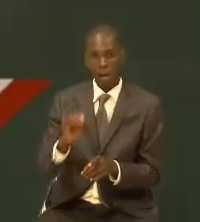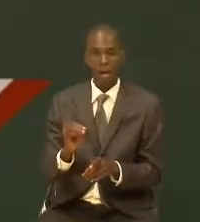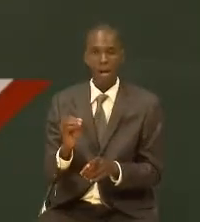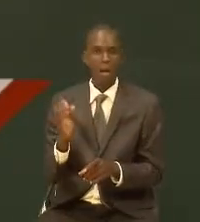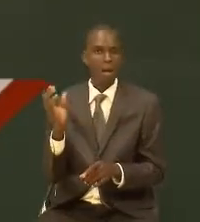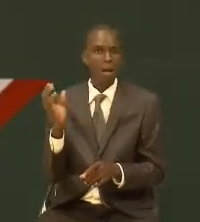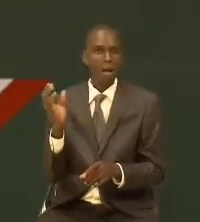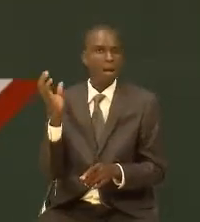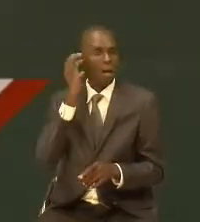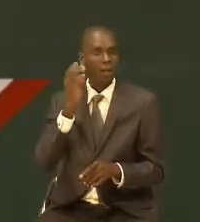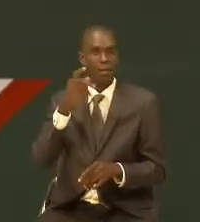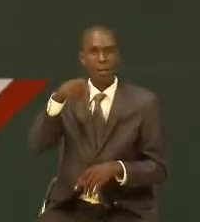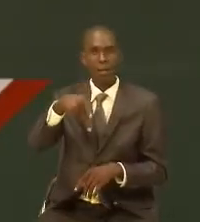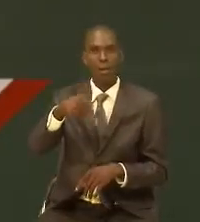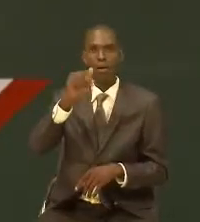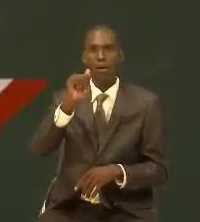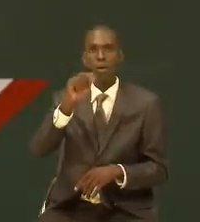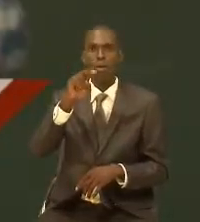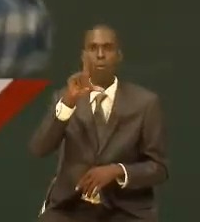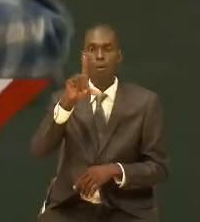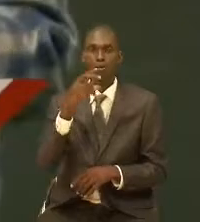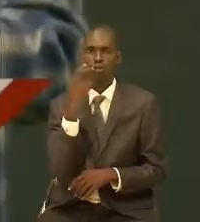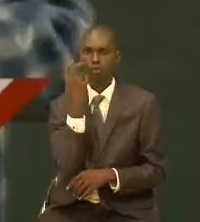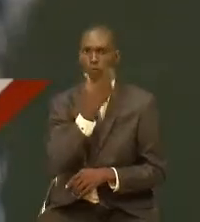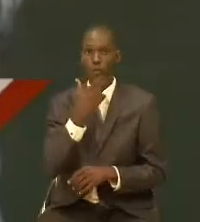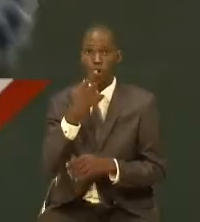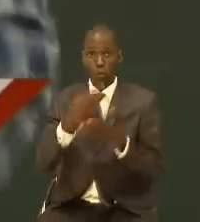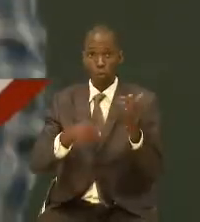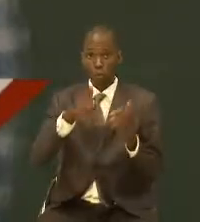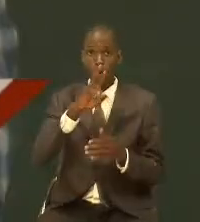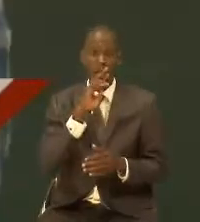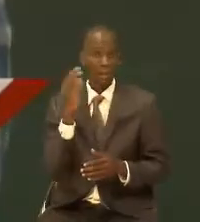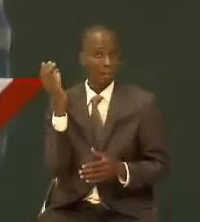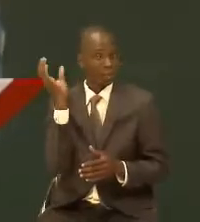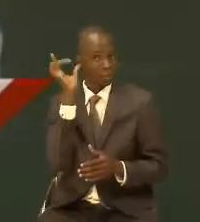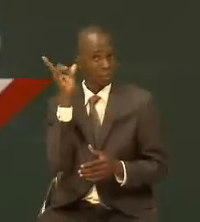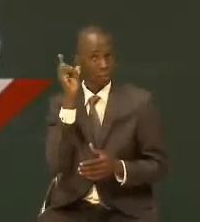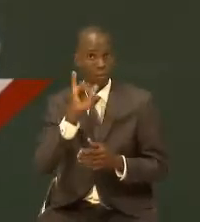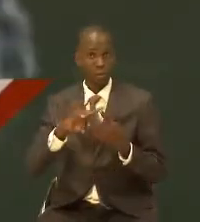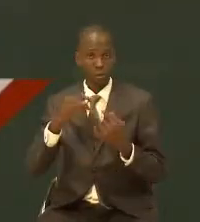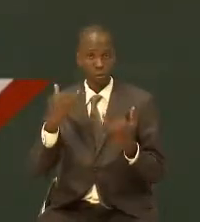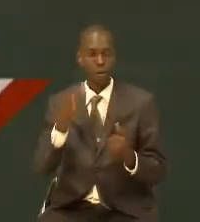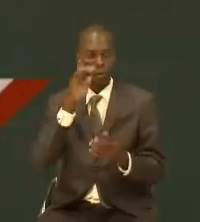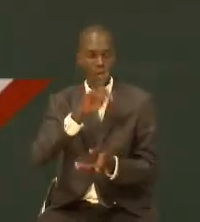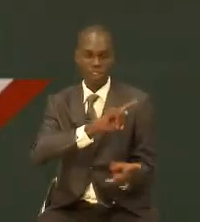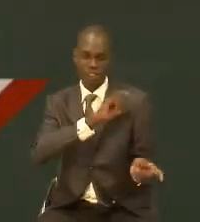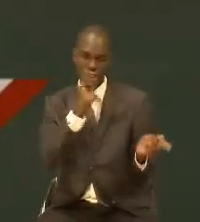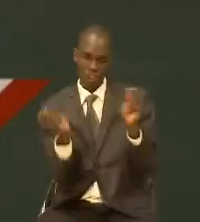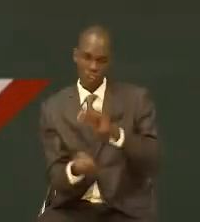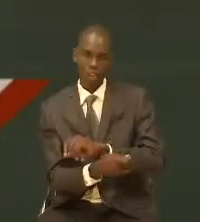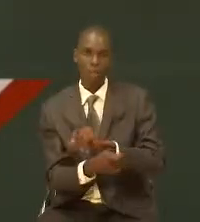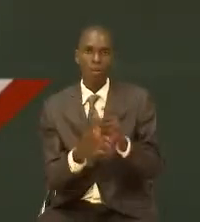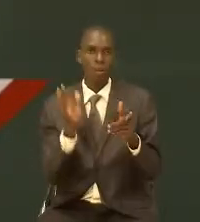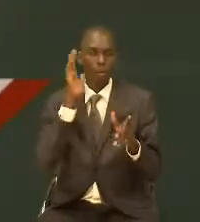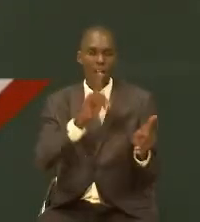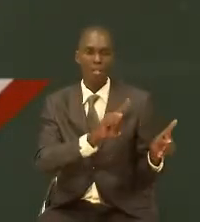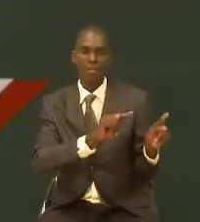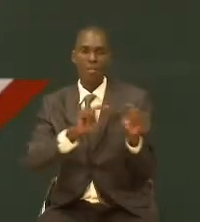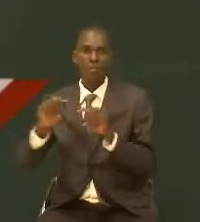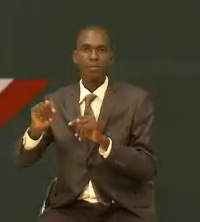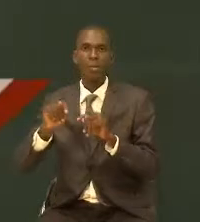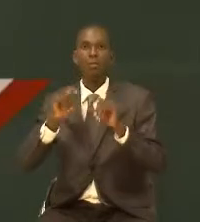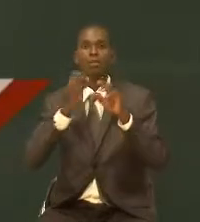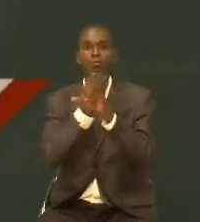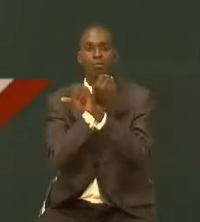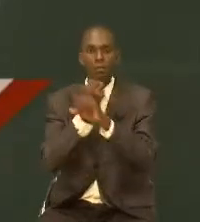tonight what you are hearing will translate into salvation in your life will translate into miracles in your